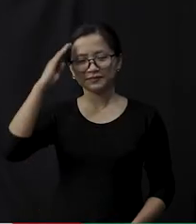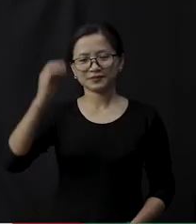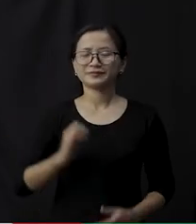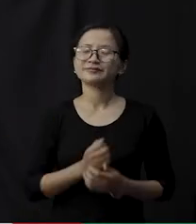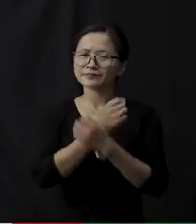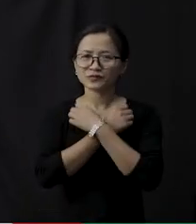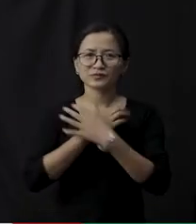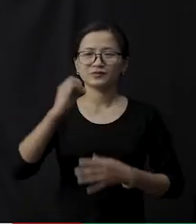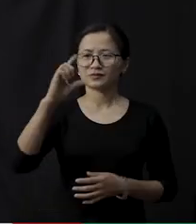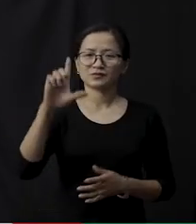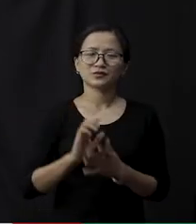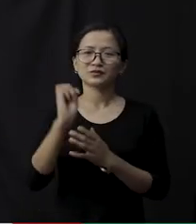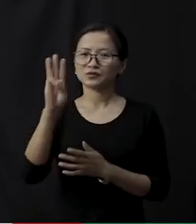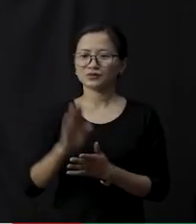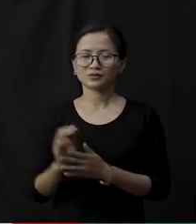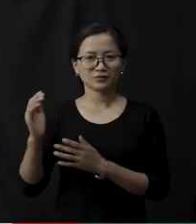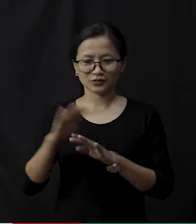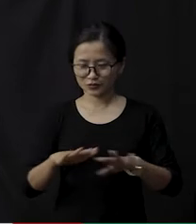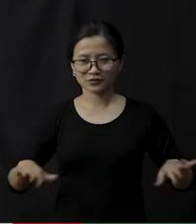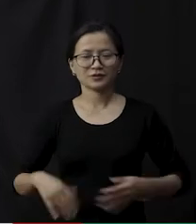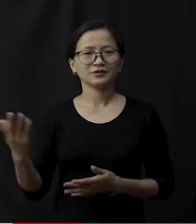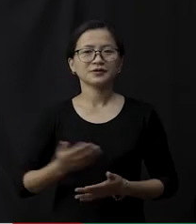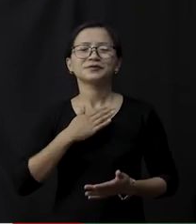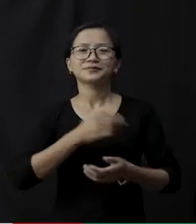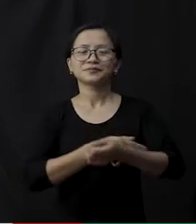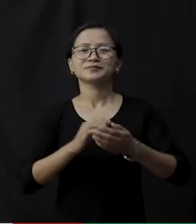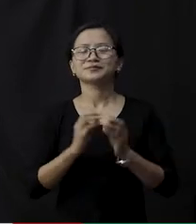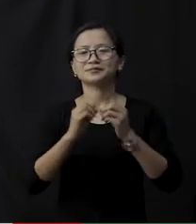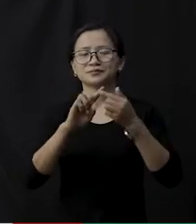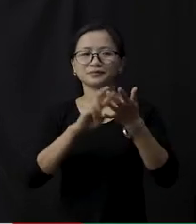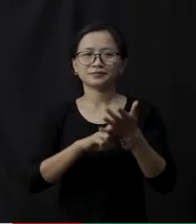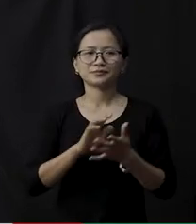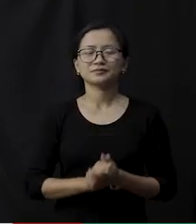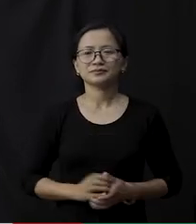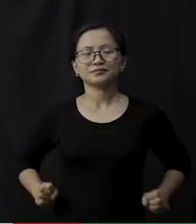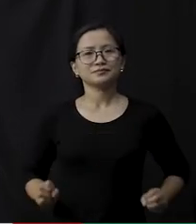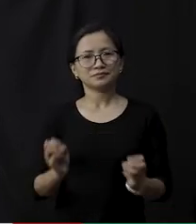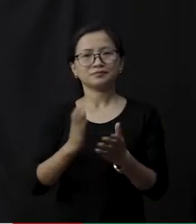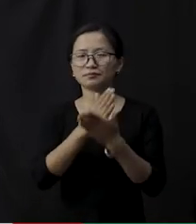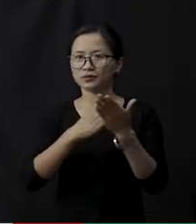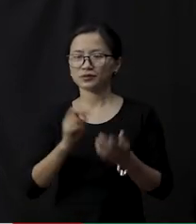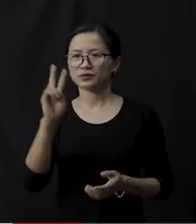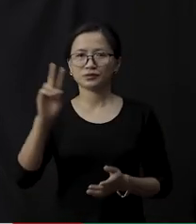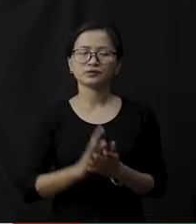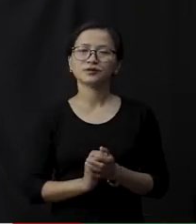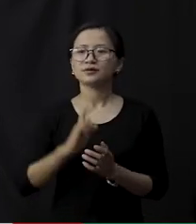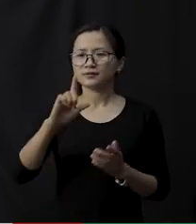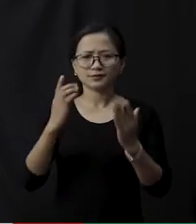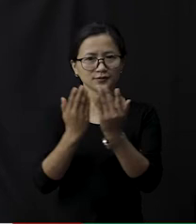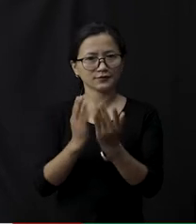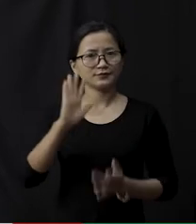Hello, dear class 3 students. Welcome back. My name is Ben. Today we'll start part 2, lesson